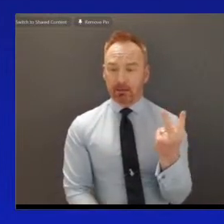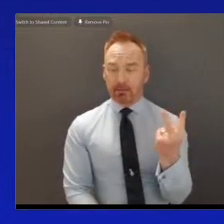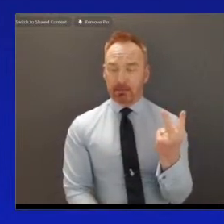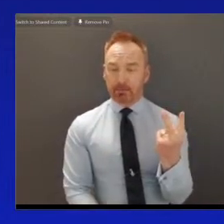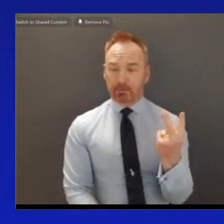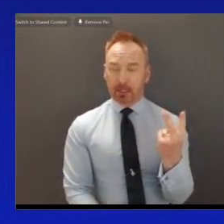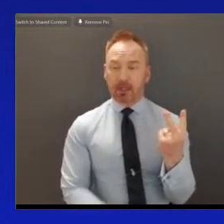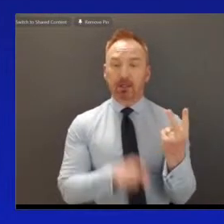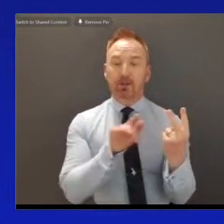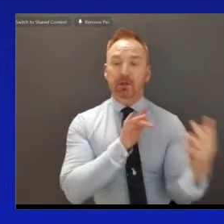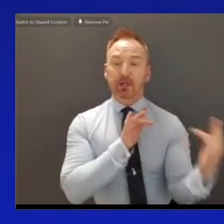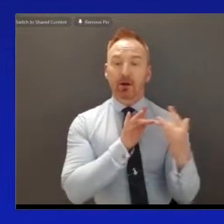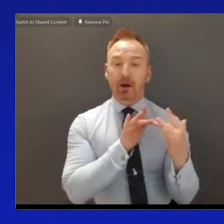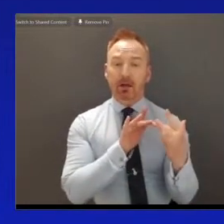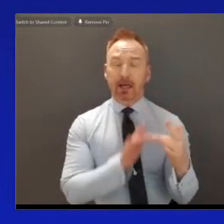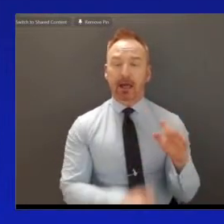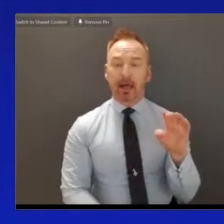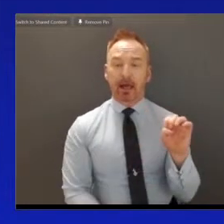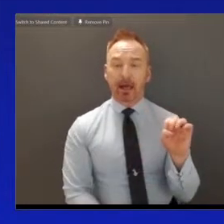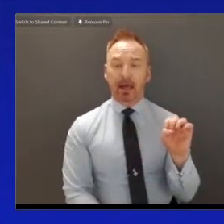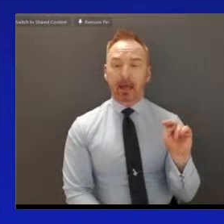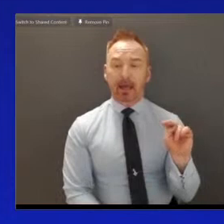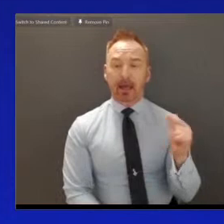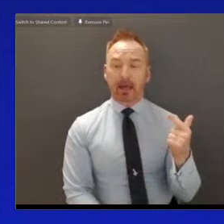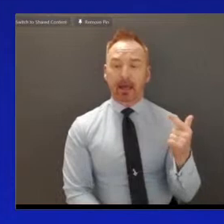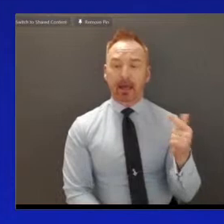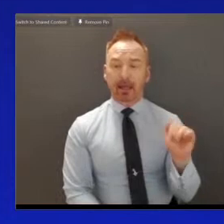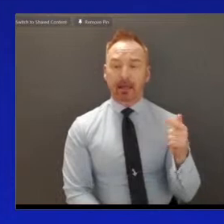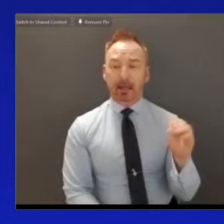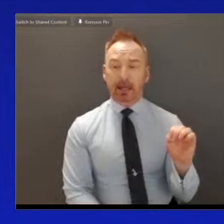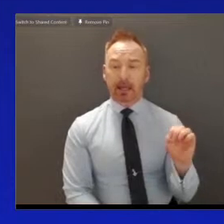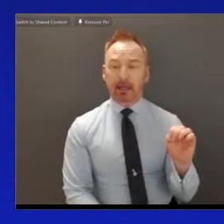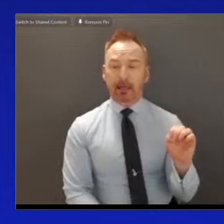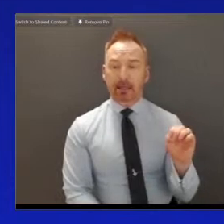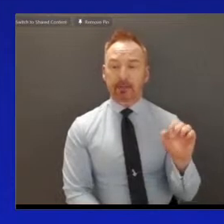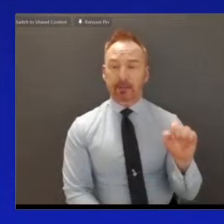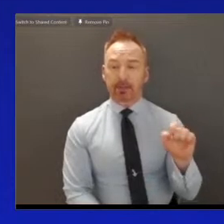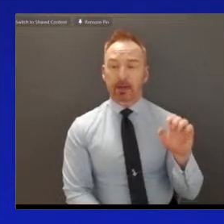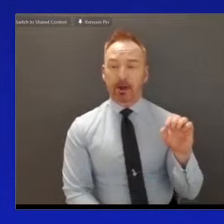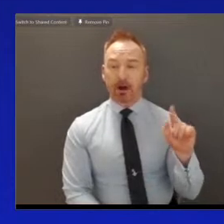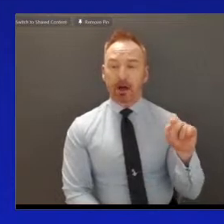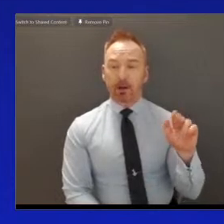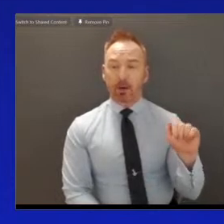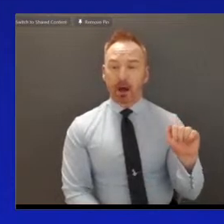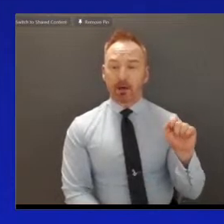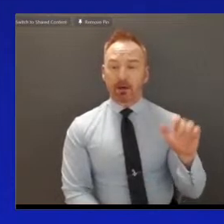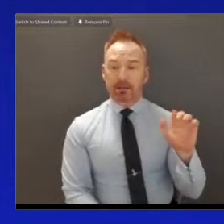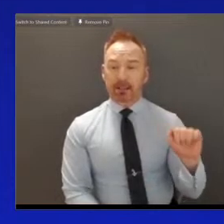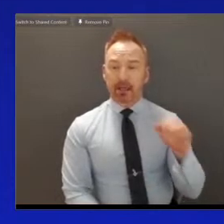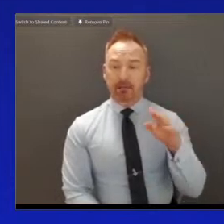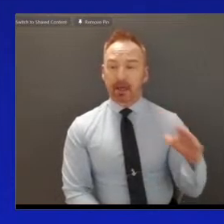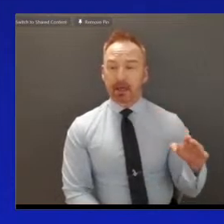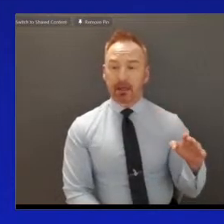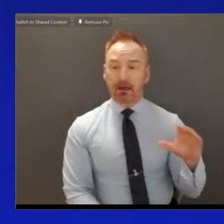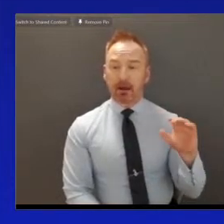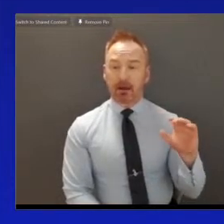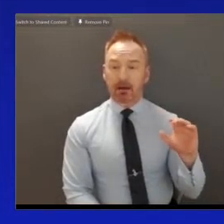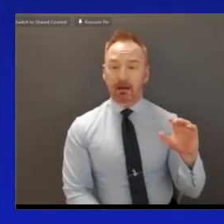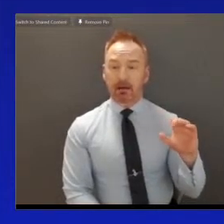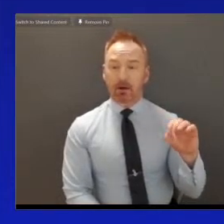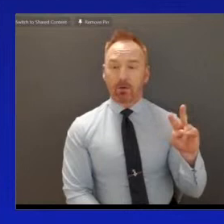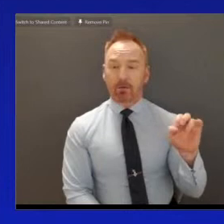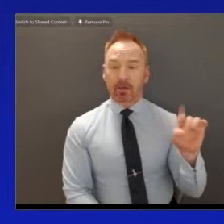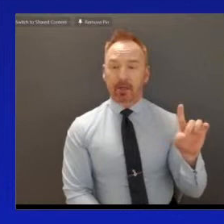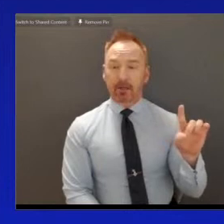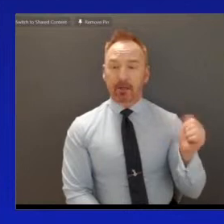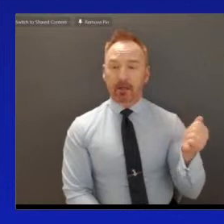participants.ottawa.ca/COVID-19. So to conclude, there is a lot we can do now. Vaccines will become available to